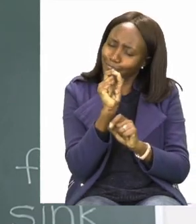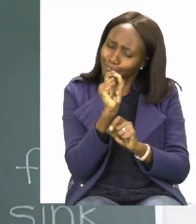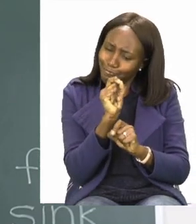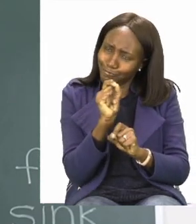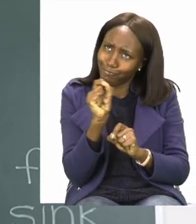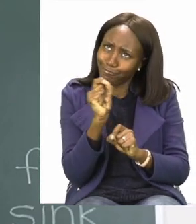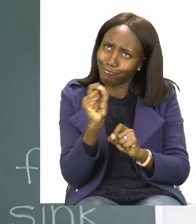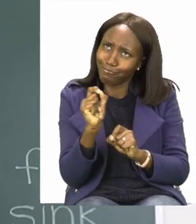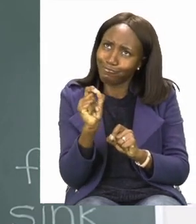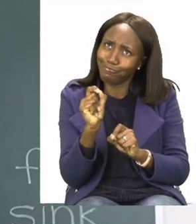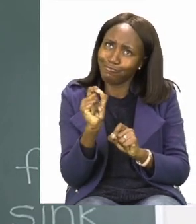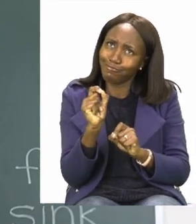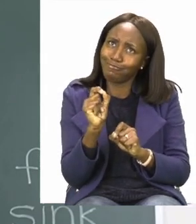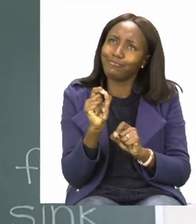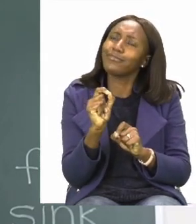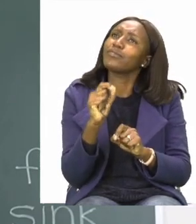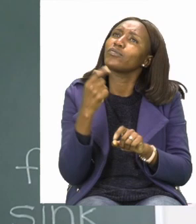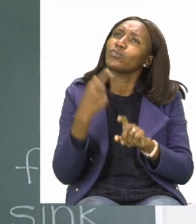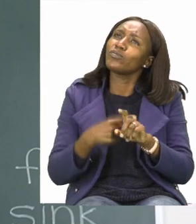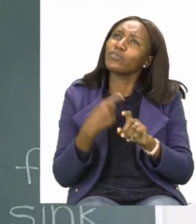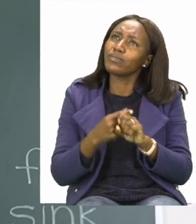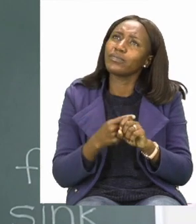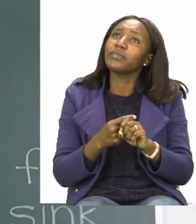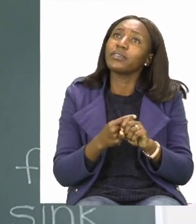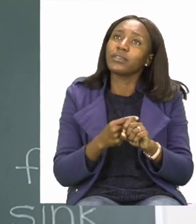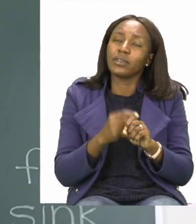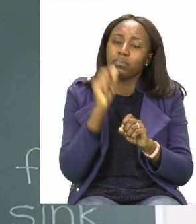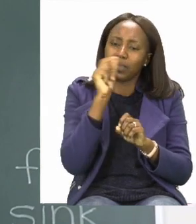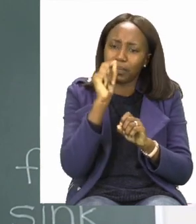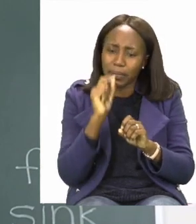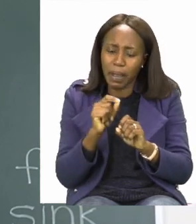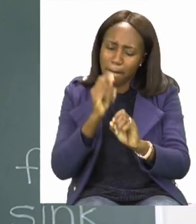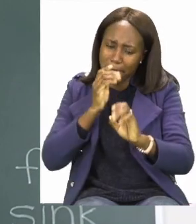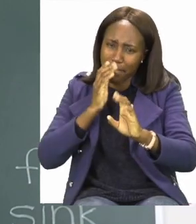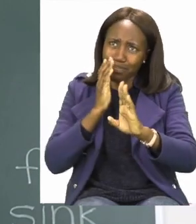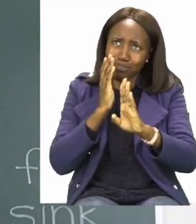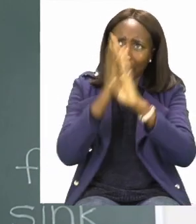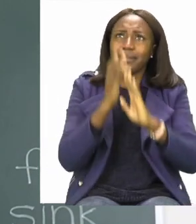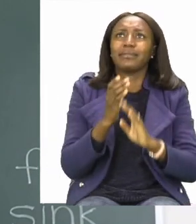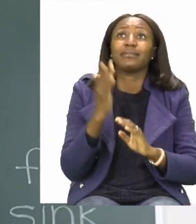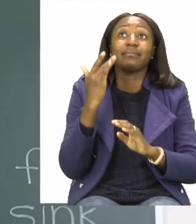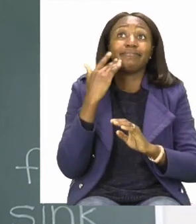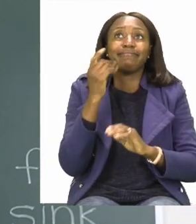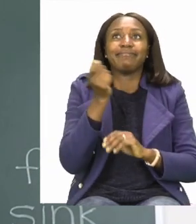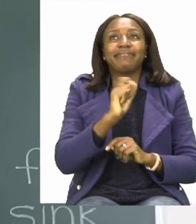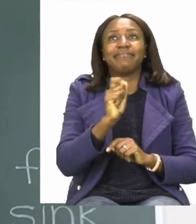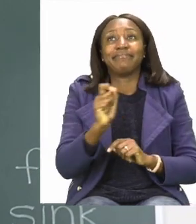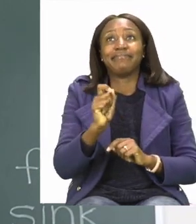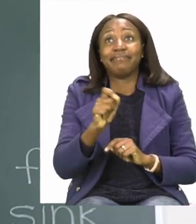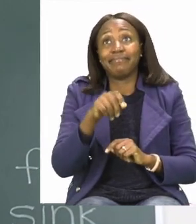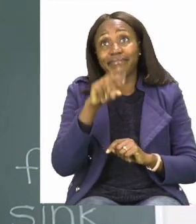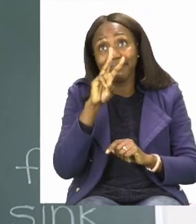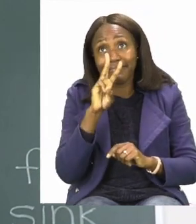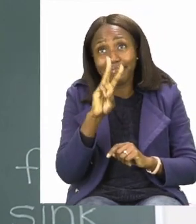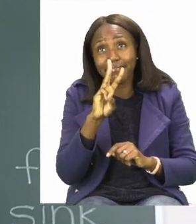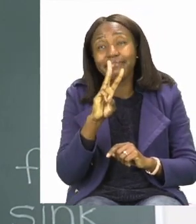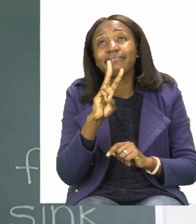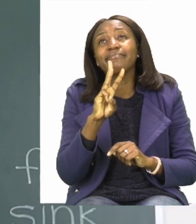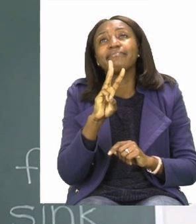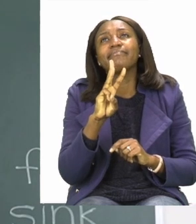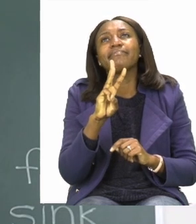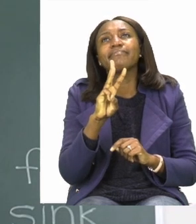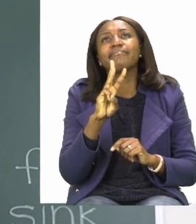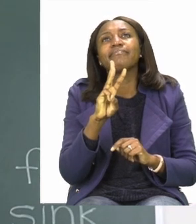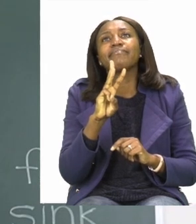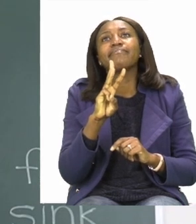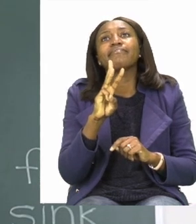Number 2, follow each trace dot carefully. And then number 3, make sure that when you're done